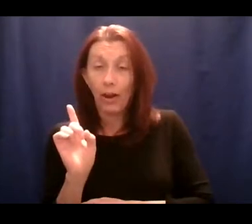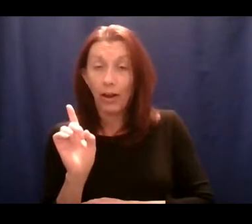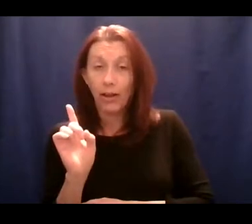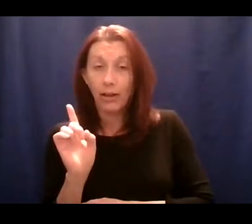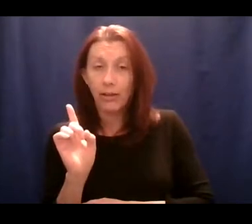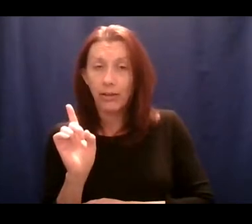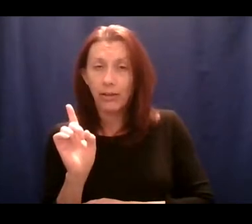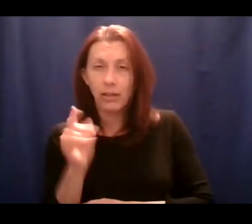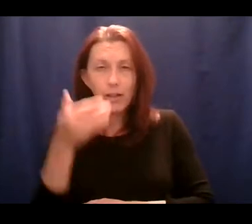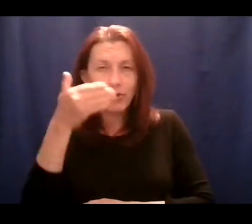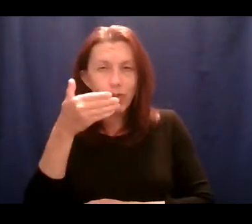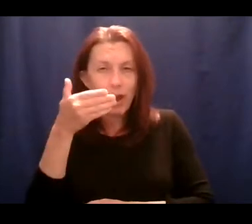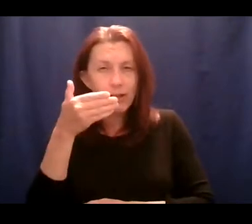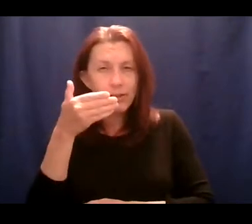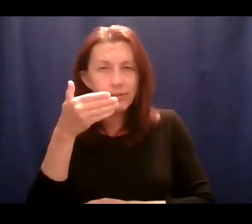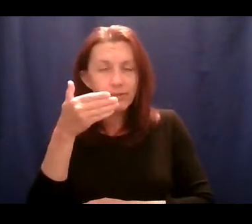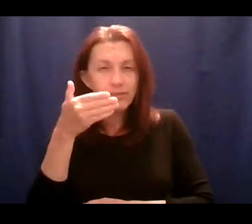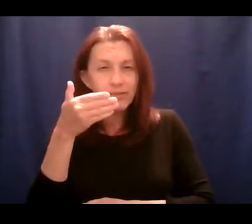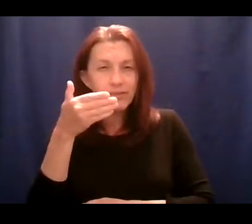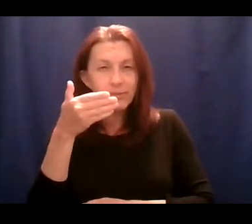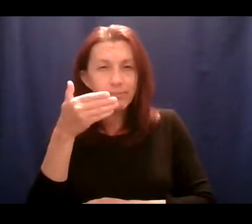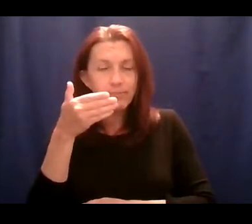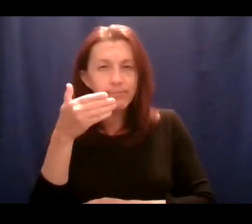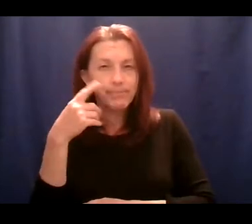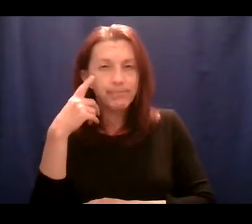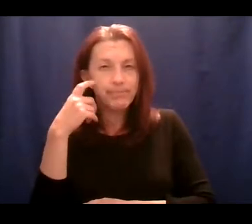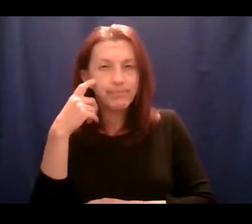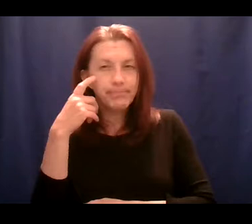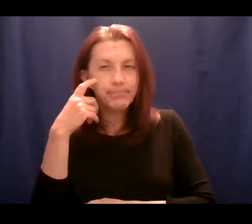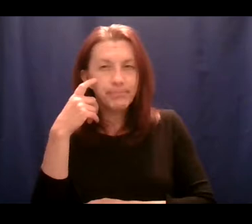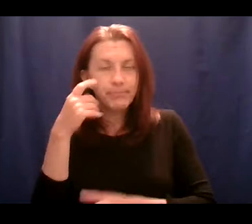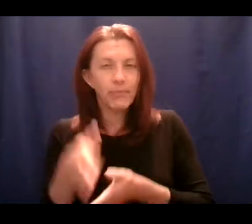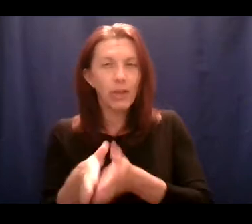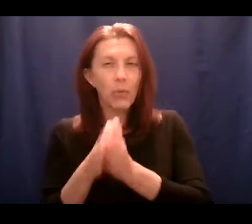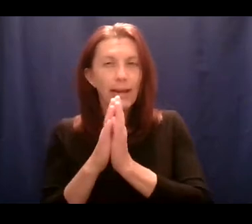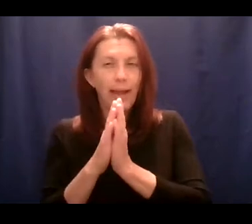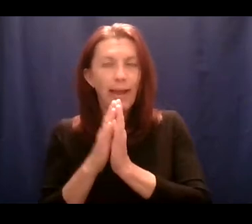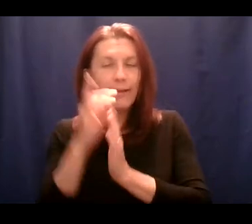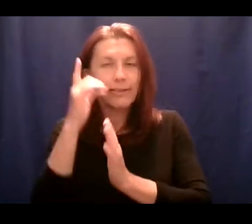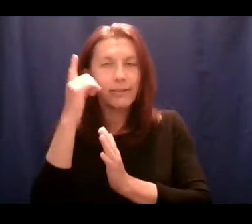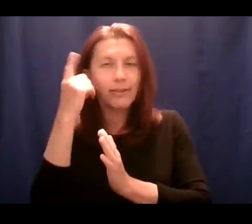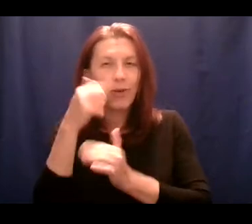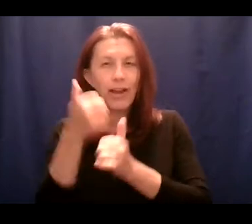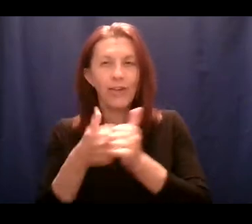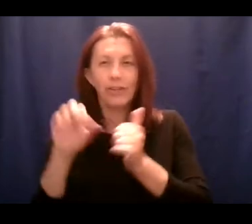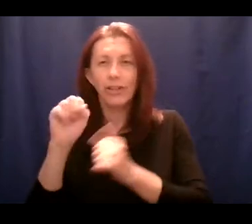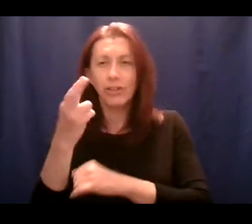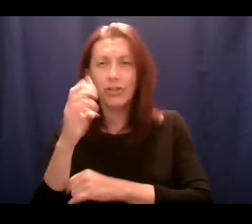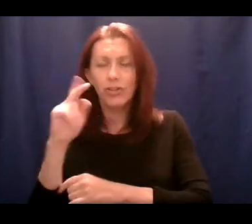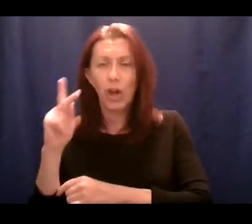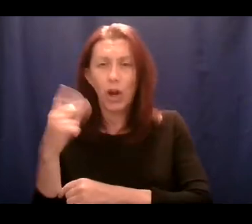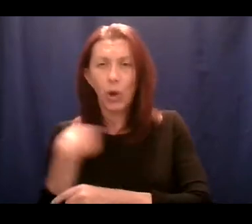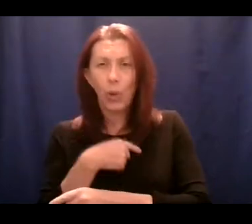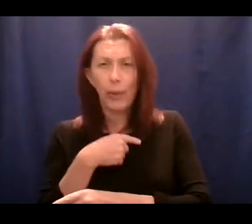In fact, we're going to probably ask that question for every shark that we introduce here because it's a